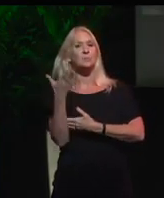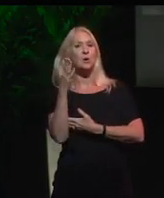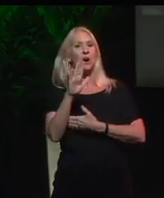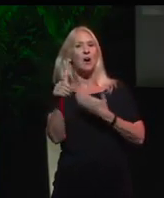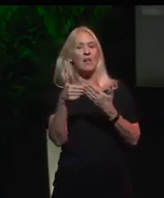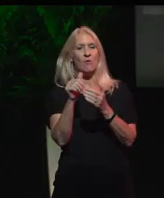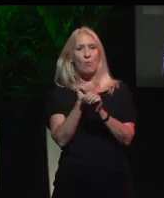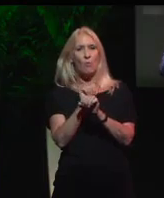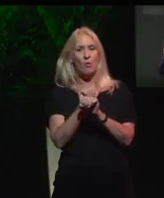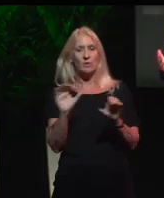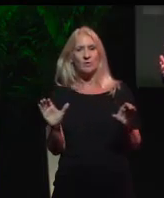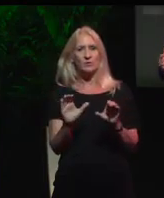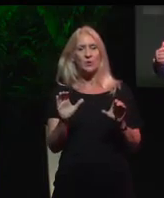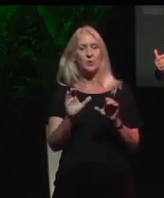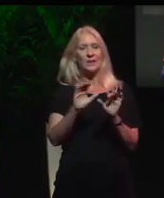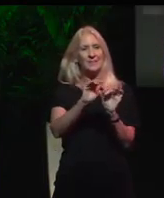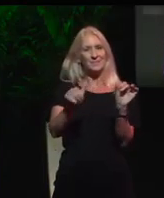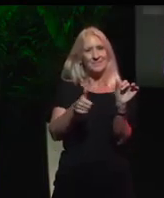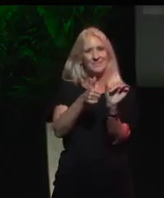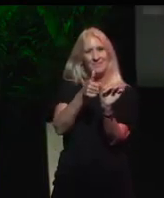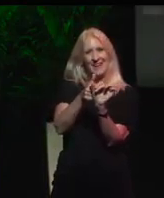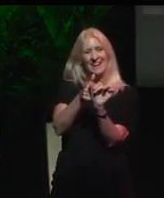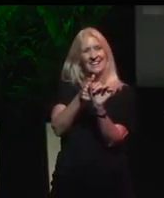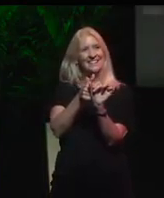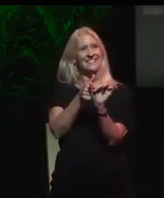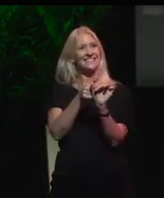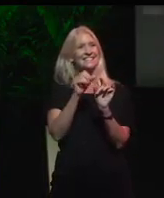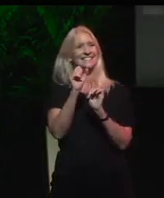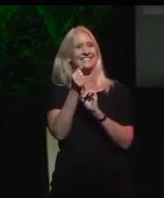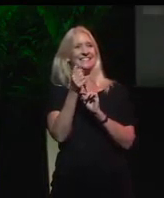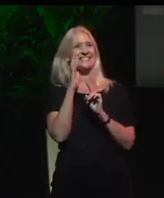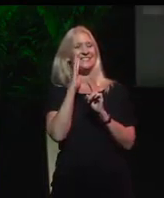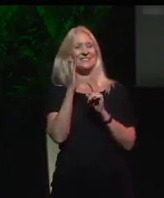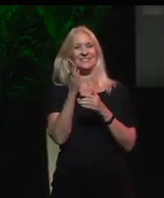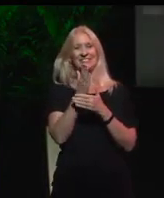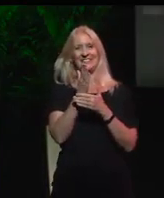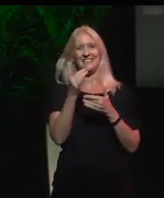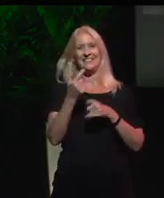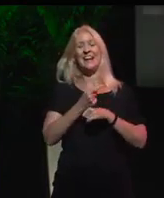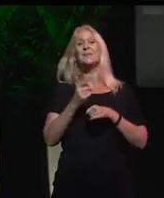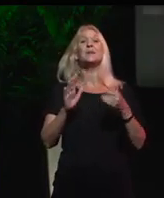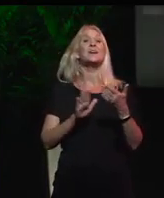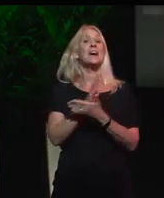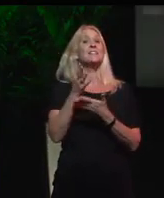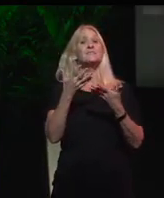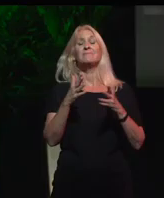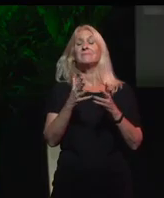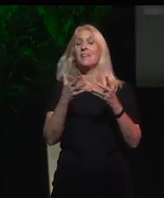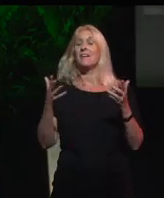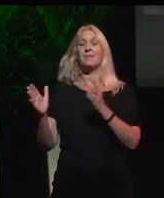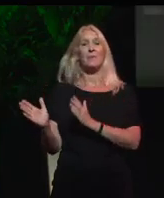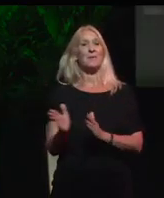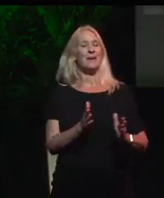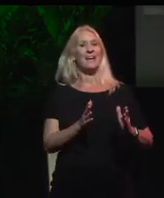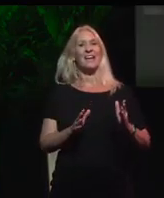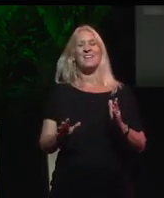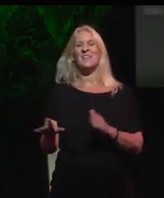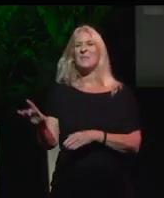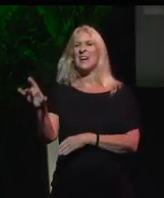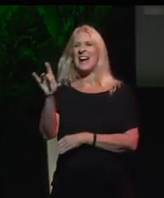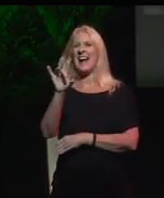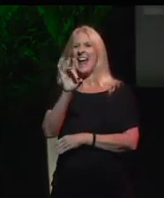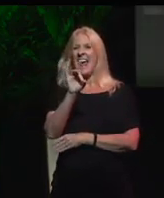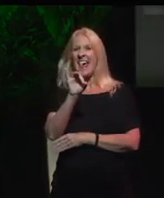the work that you are doing behind the scenes that you are sharing today. Colleagues, after much preparation, we are